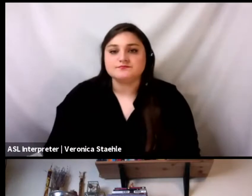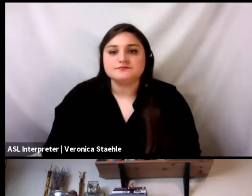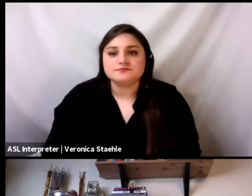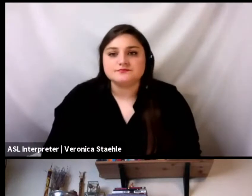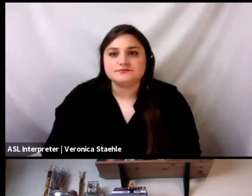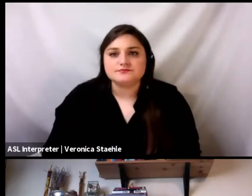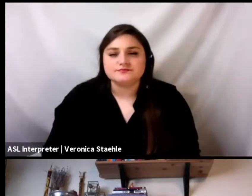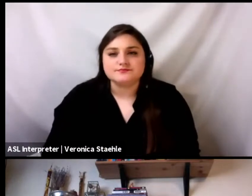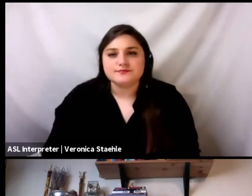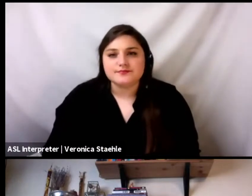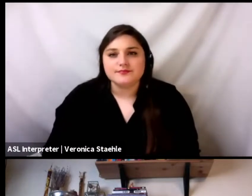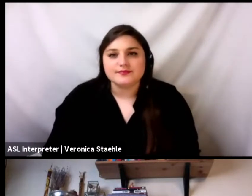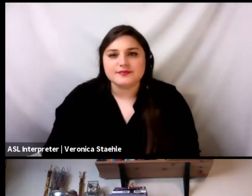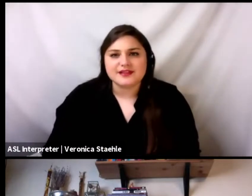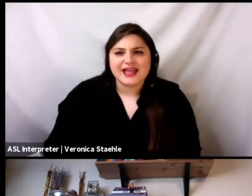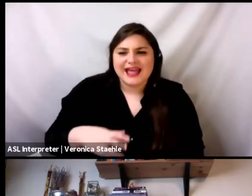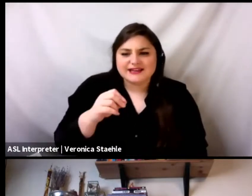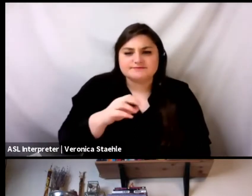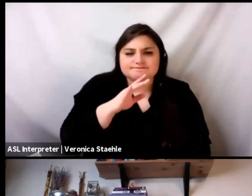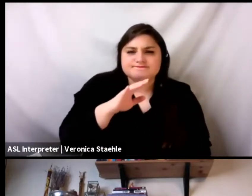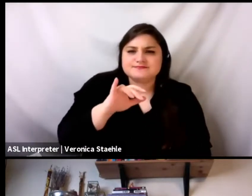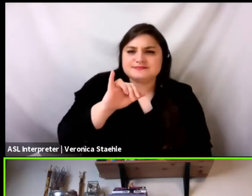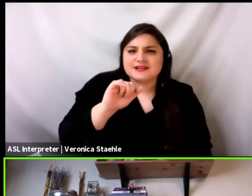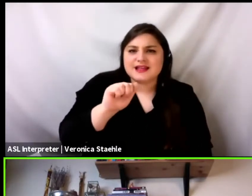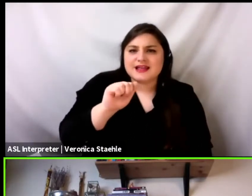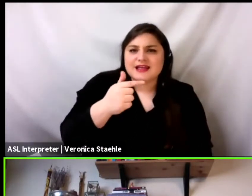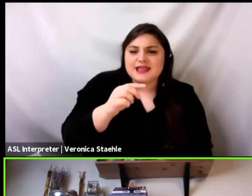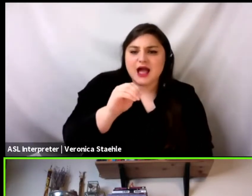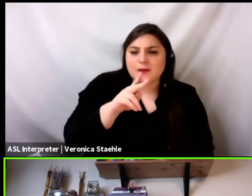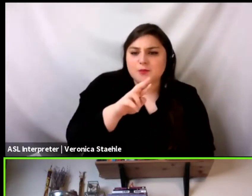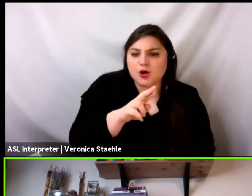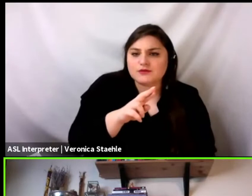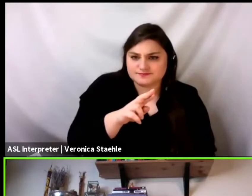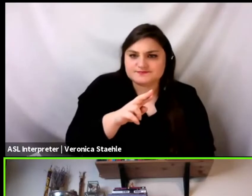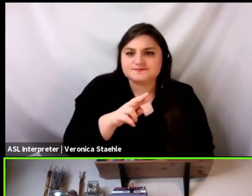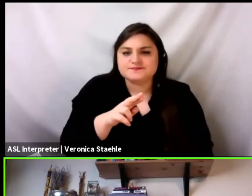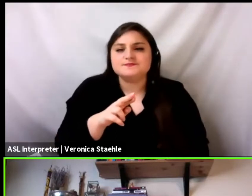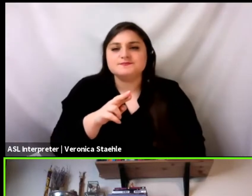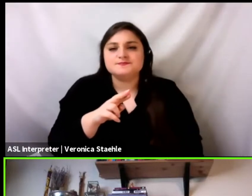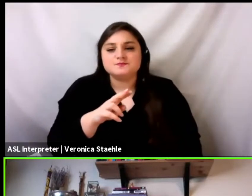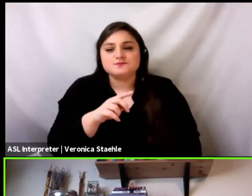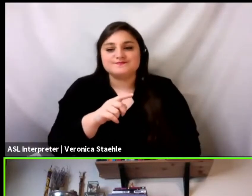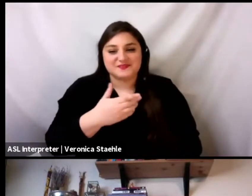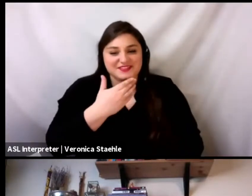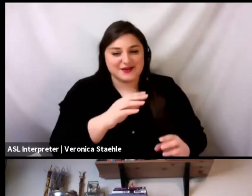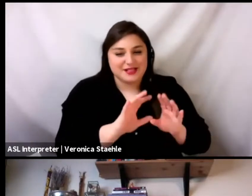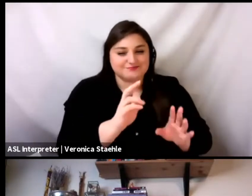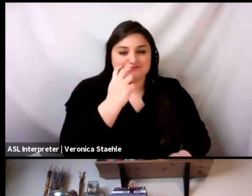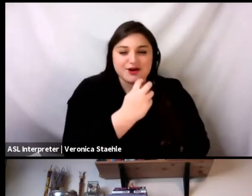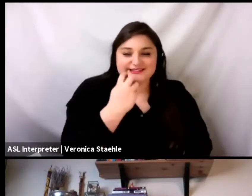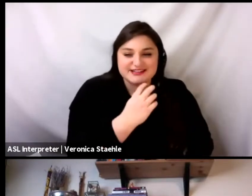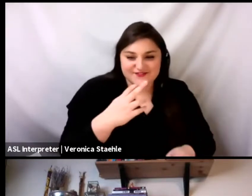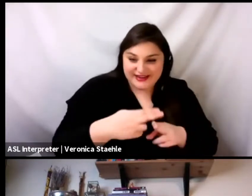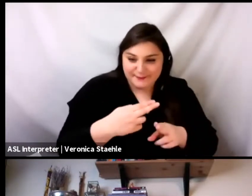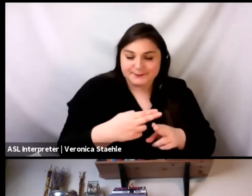it Yammer? Yeah, Yağmur. Yamor. Thank you, Yamor. So what you